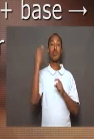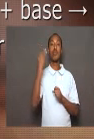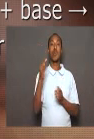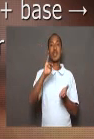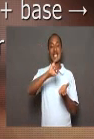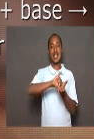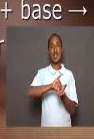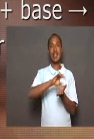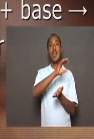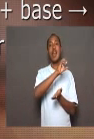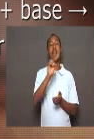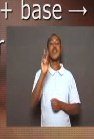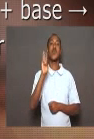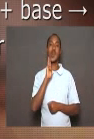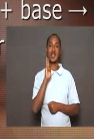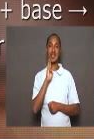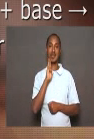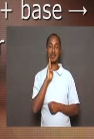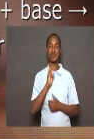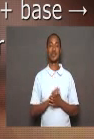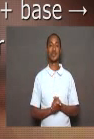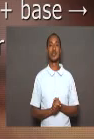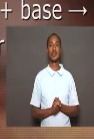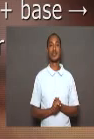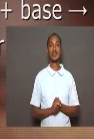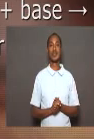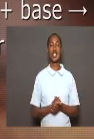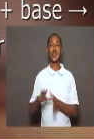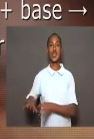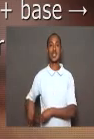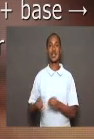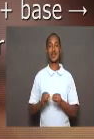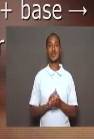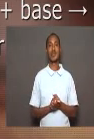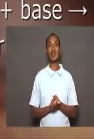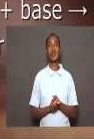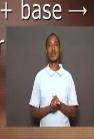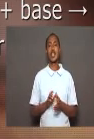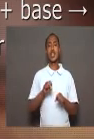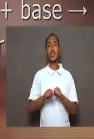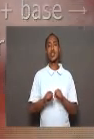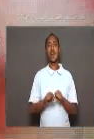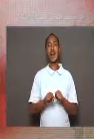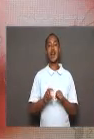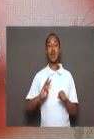with both acids and bases to form salt and water.